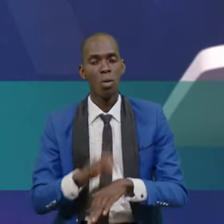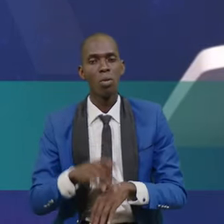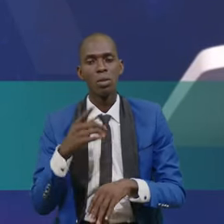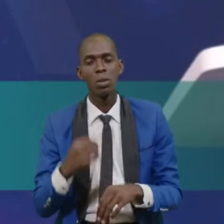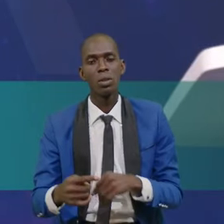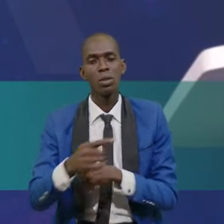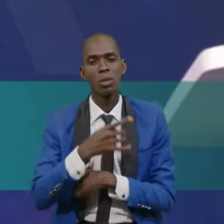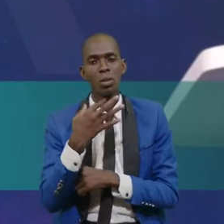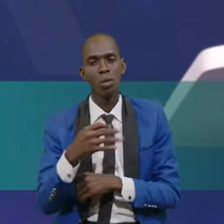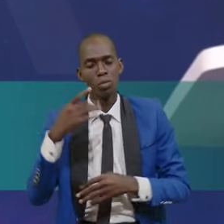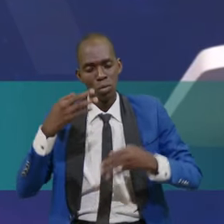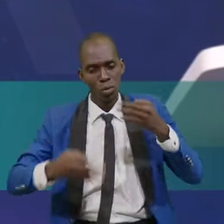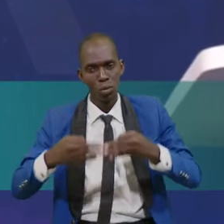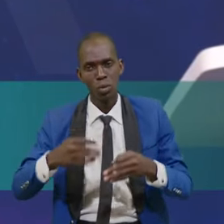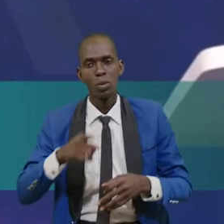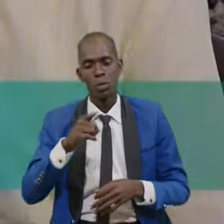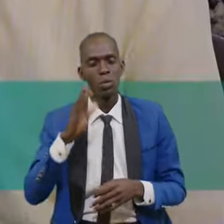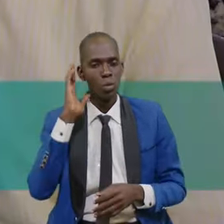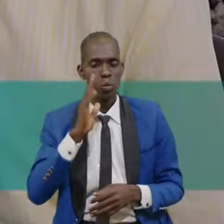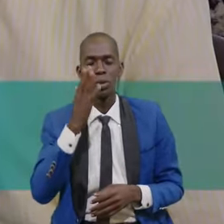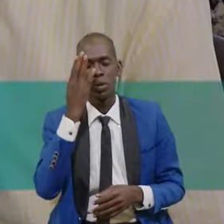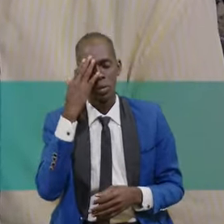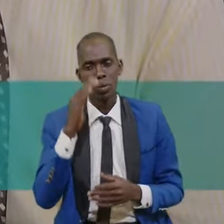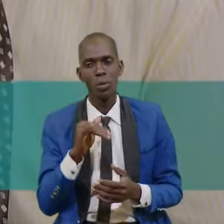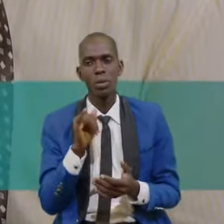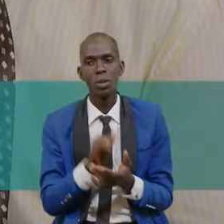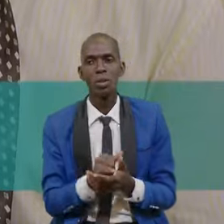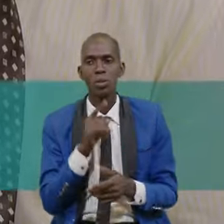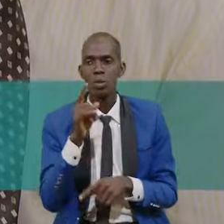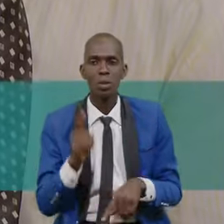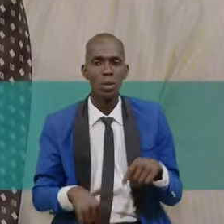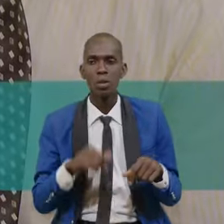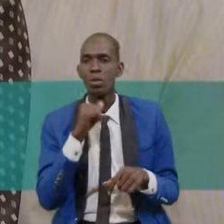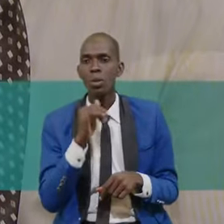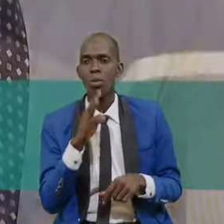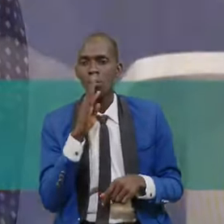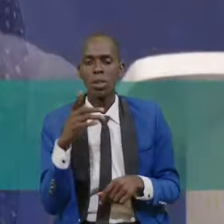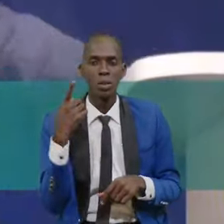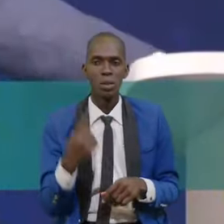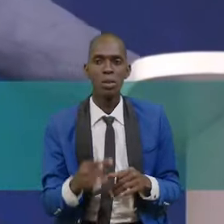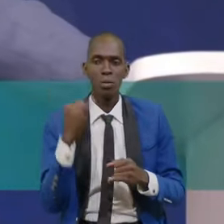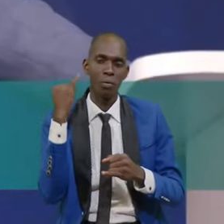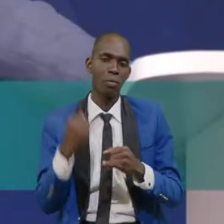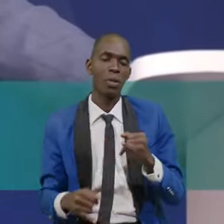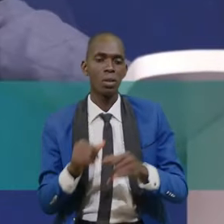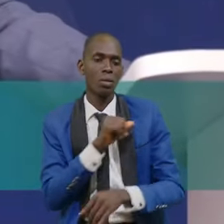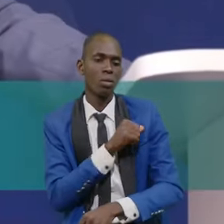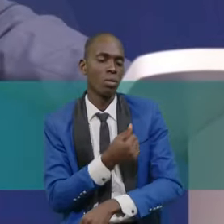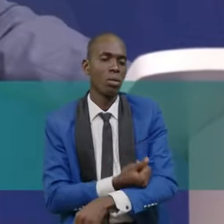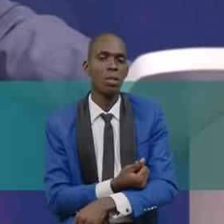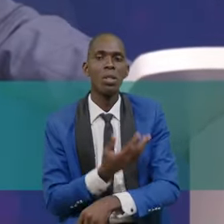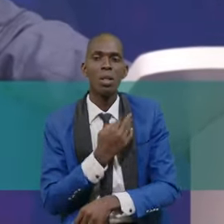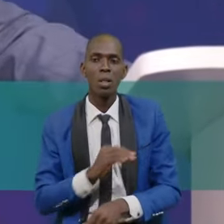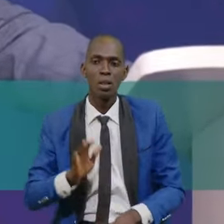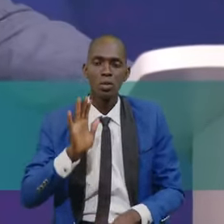judgment, you will discover that you cannot be the final authority. And your